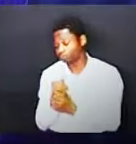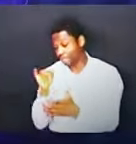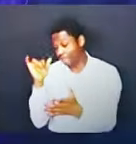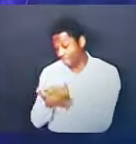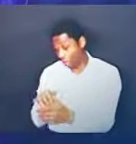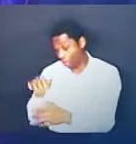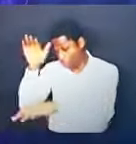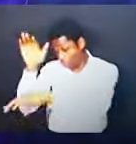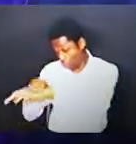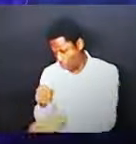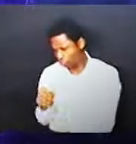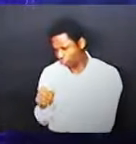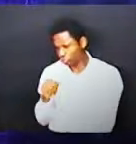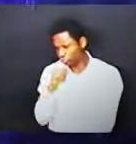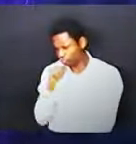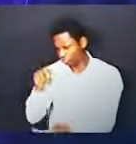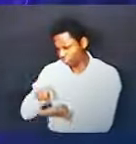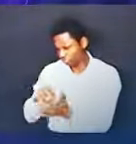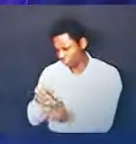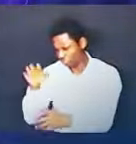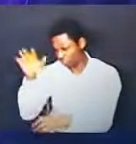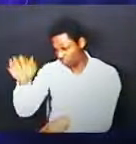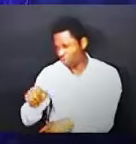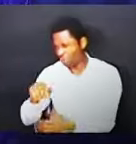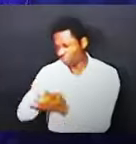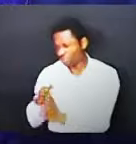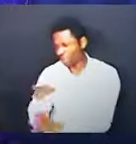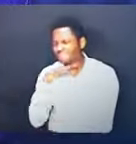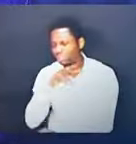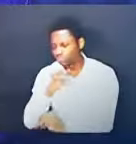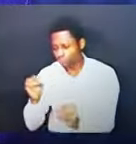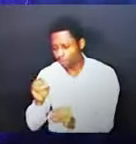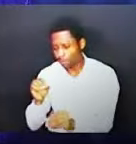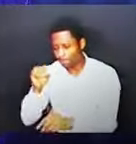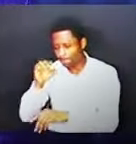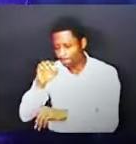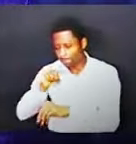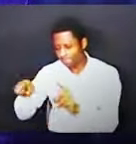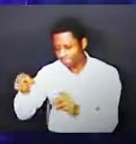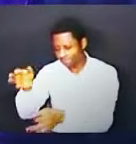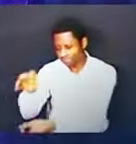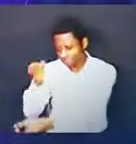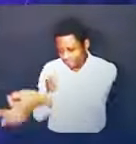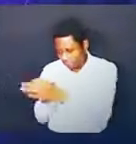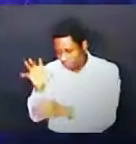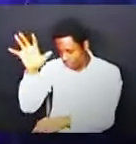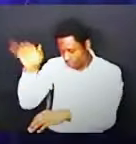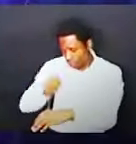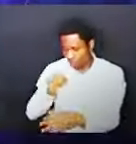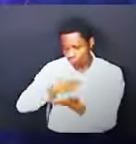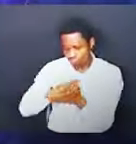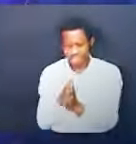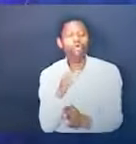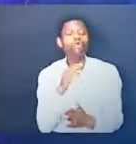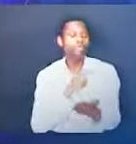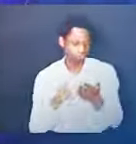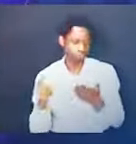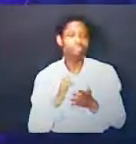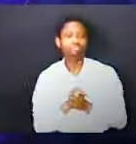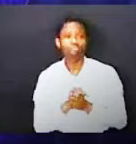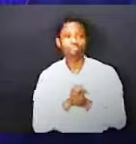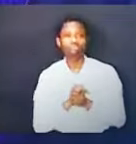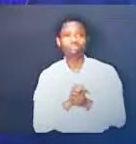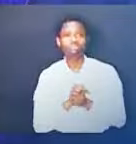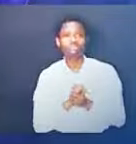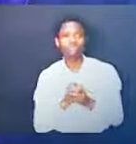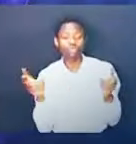but rather a life of holiness. So when we say we are walking worthy